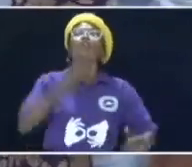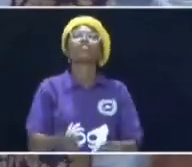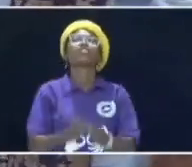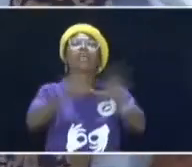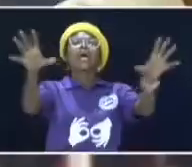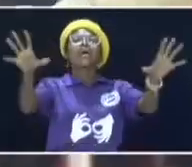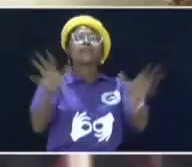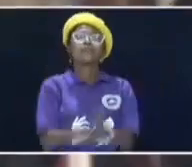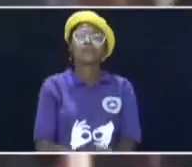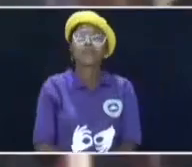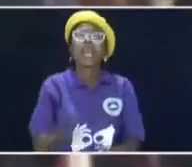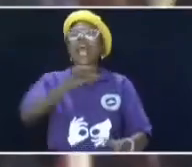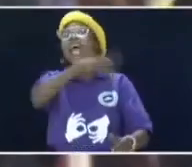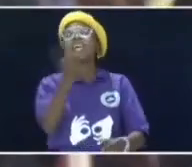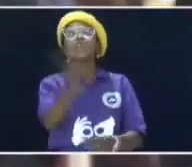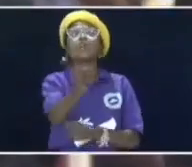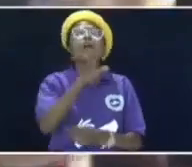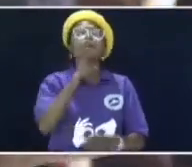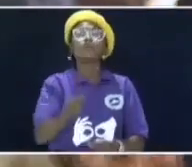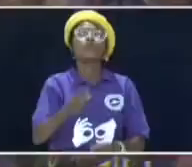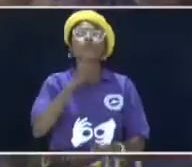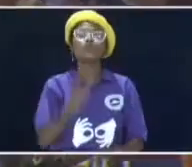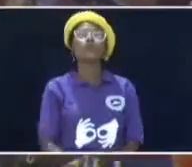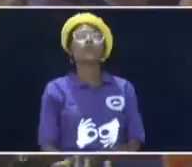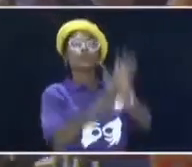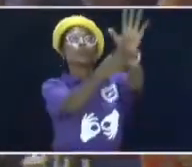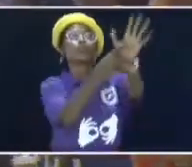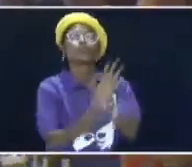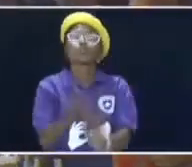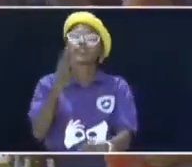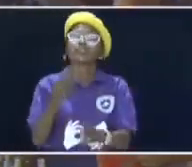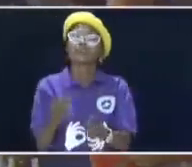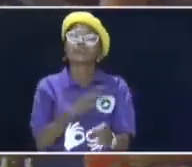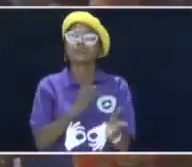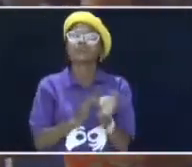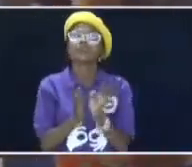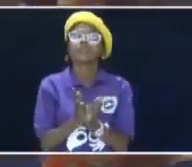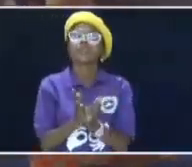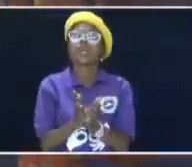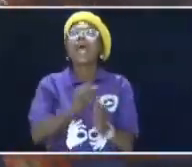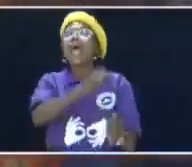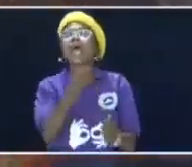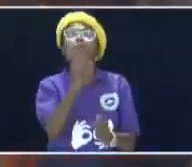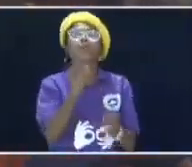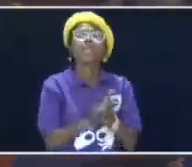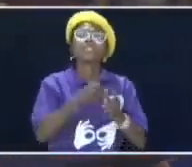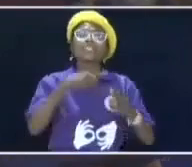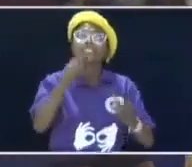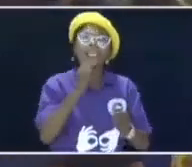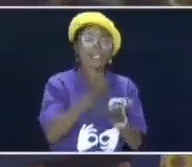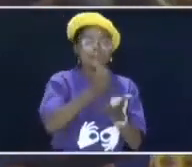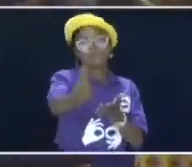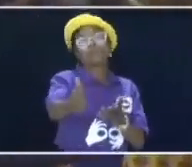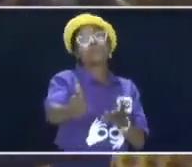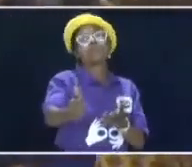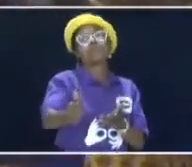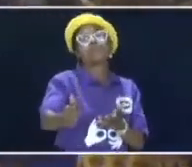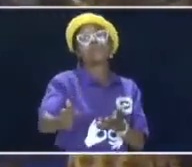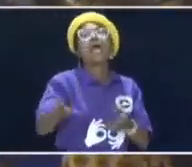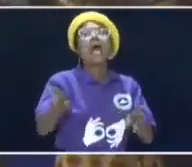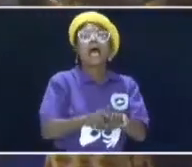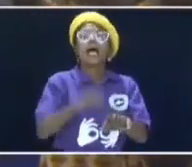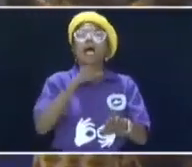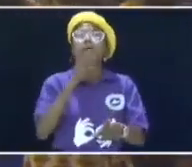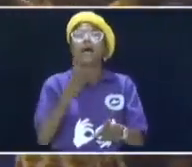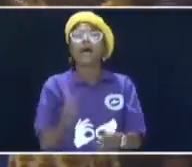Jesus. Anywhere you go, you will advertise Jesus Christ. And everyone saying amen, as you partake of